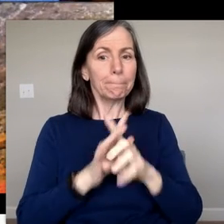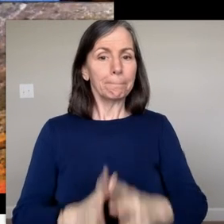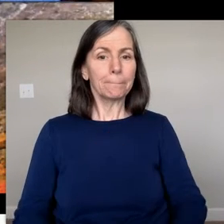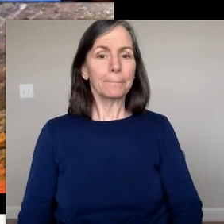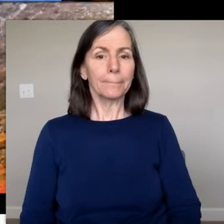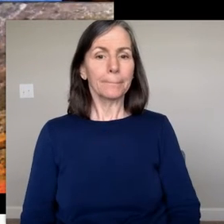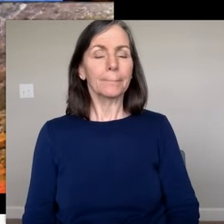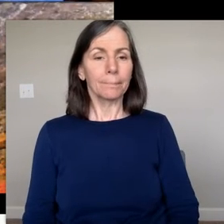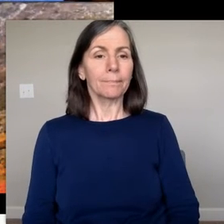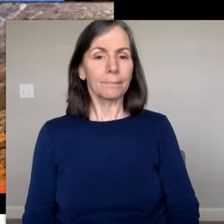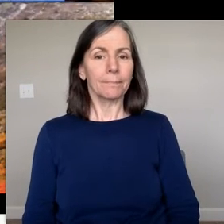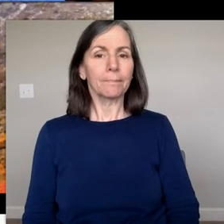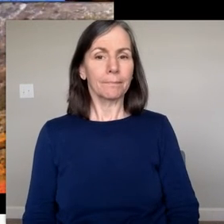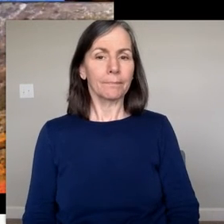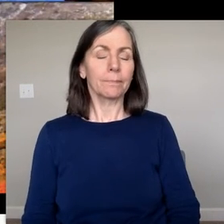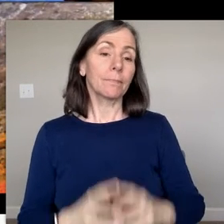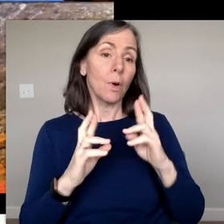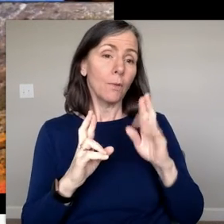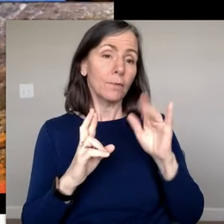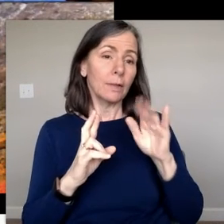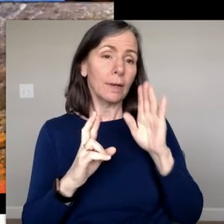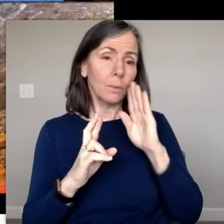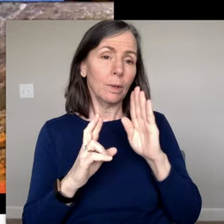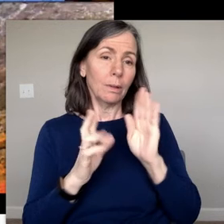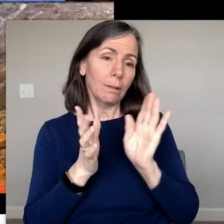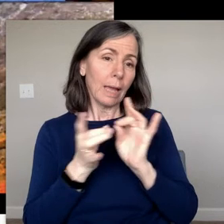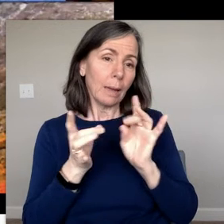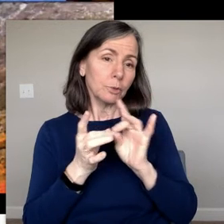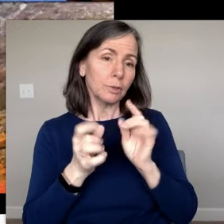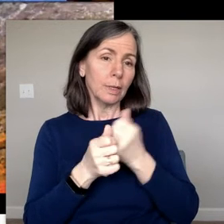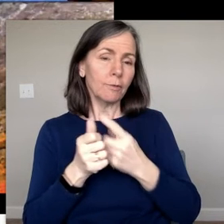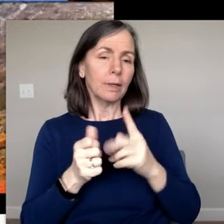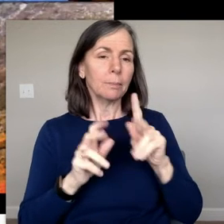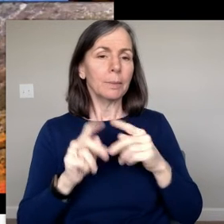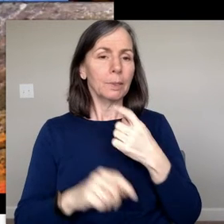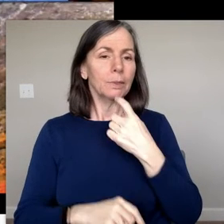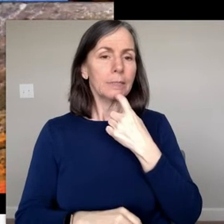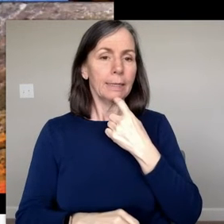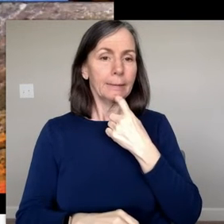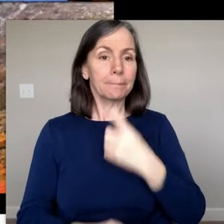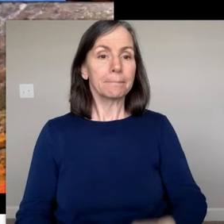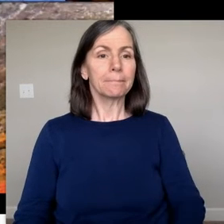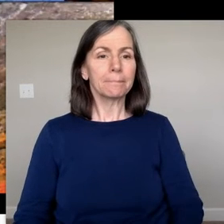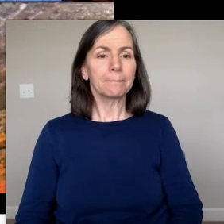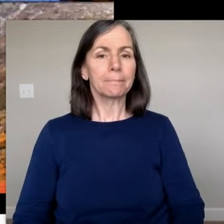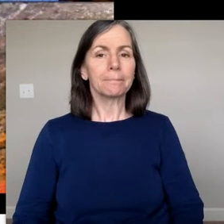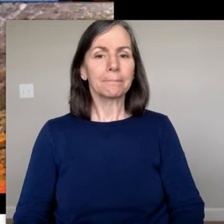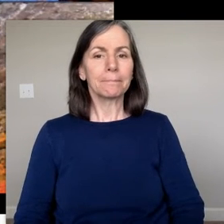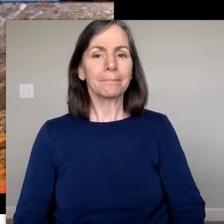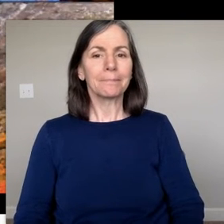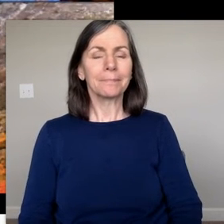That will hopefully caption everything that's being said in the video if I turn my mic